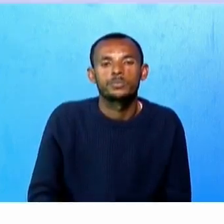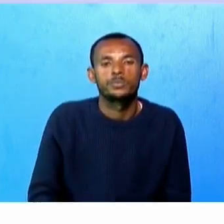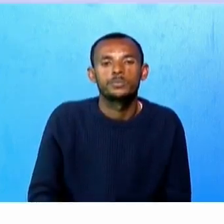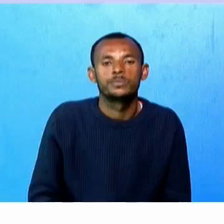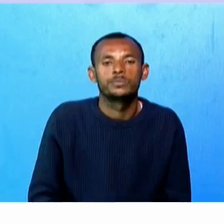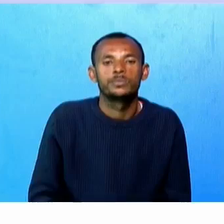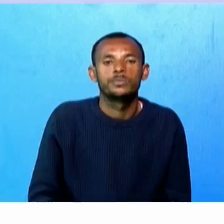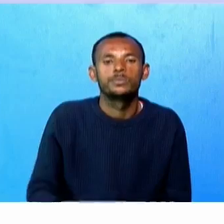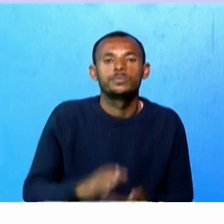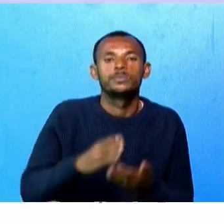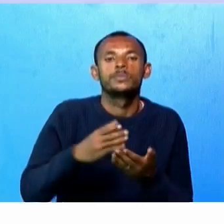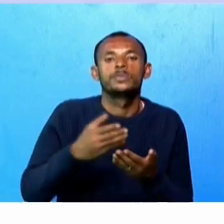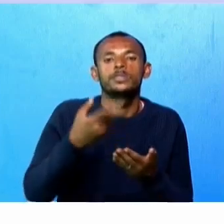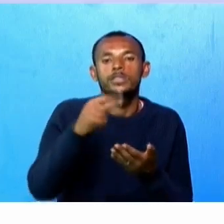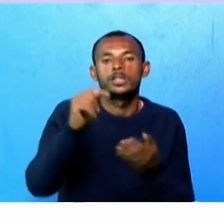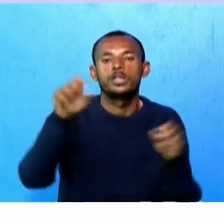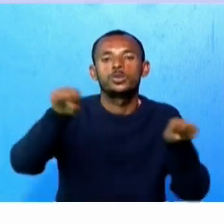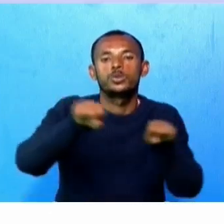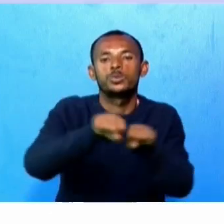the shoe?